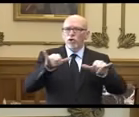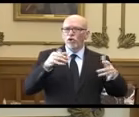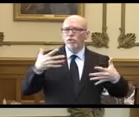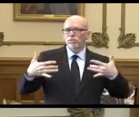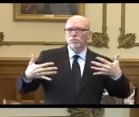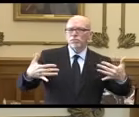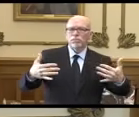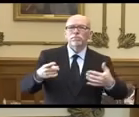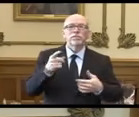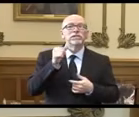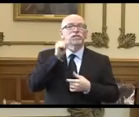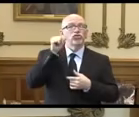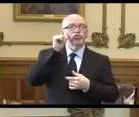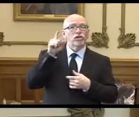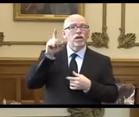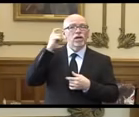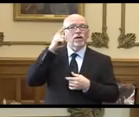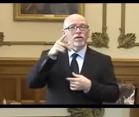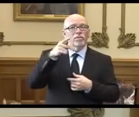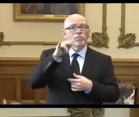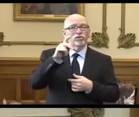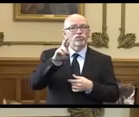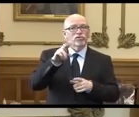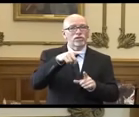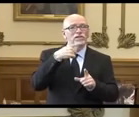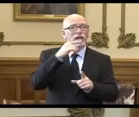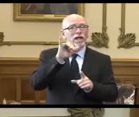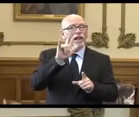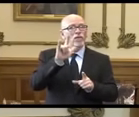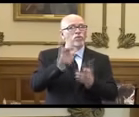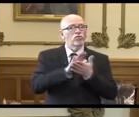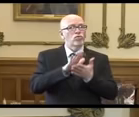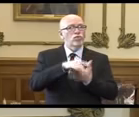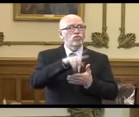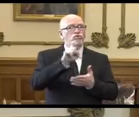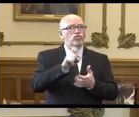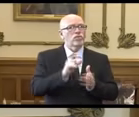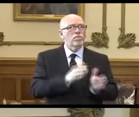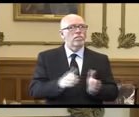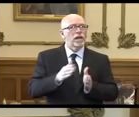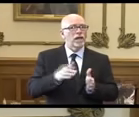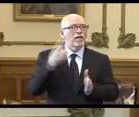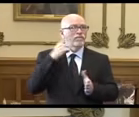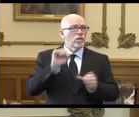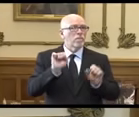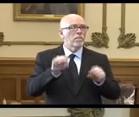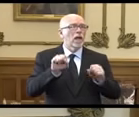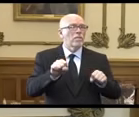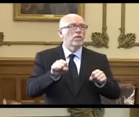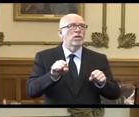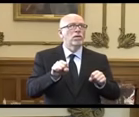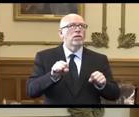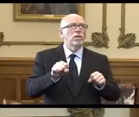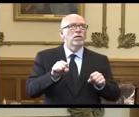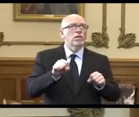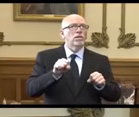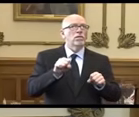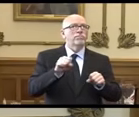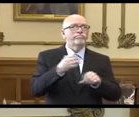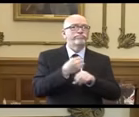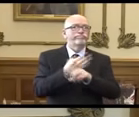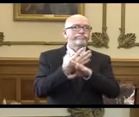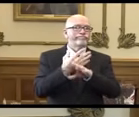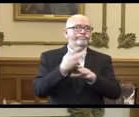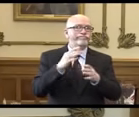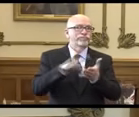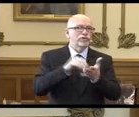timelines, and yesterday, Governor Pritzker said that Illinois schools should be prepared for the possibility of distance learning even